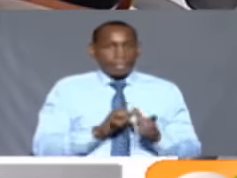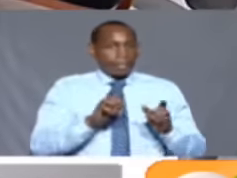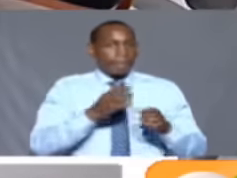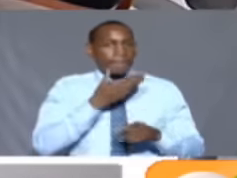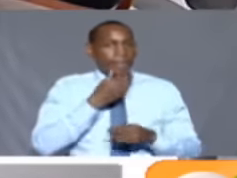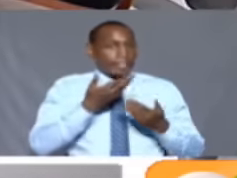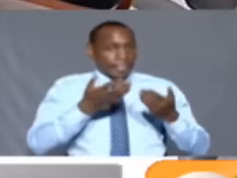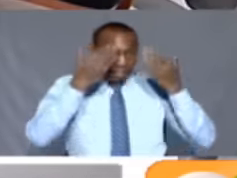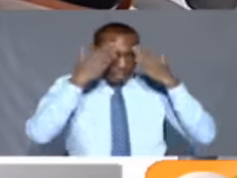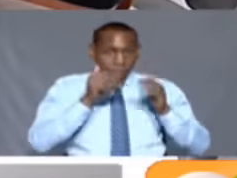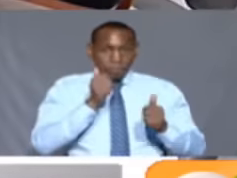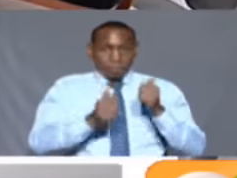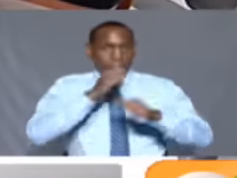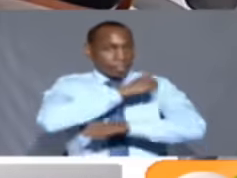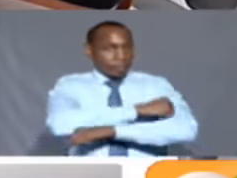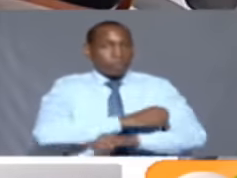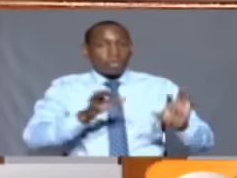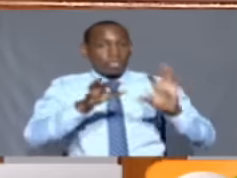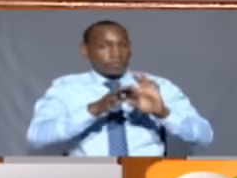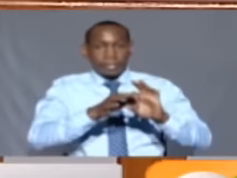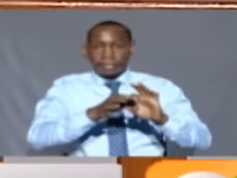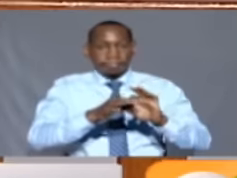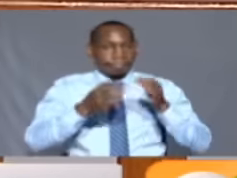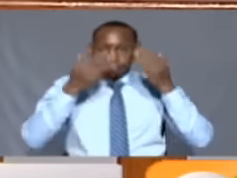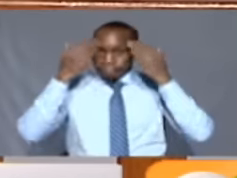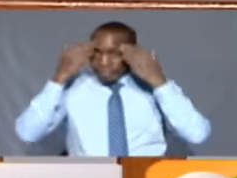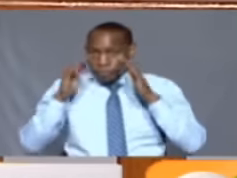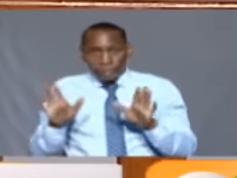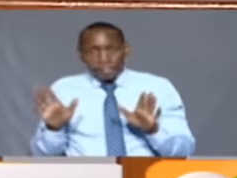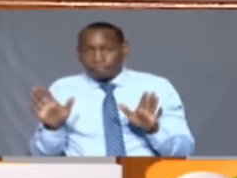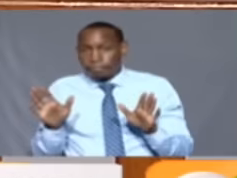like which school did I go to. Yeah. He don't know.